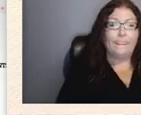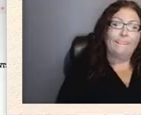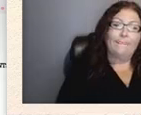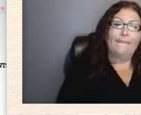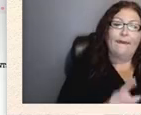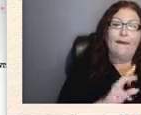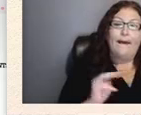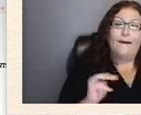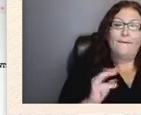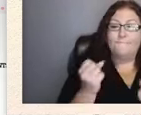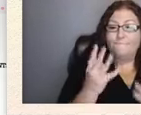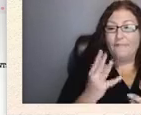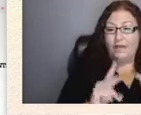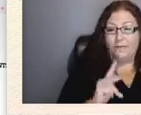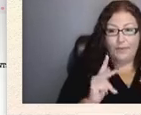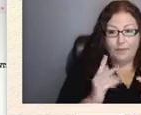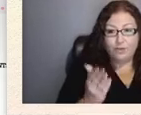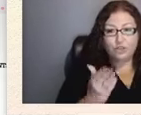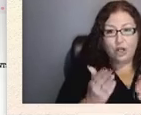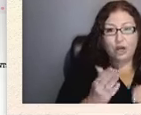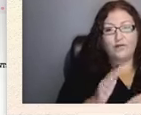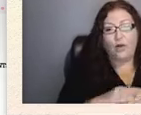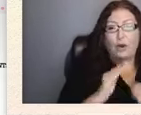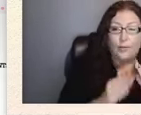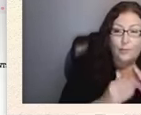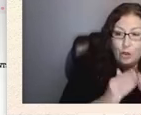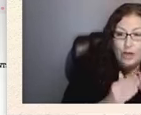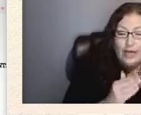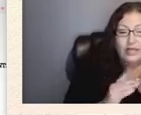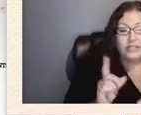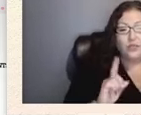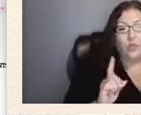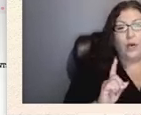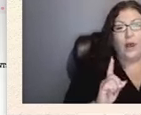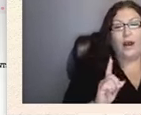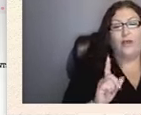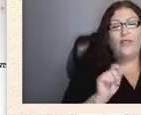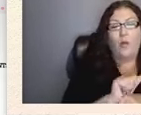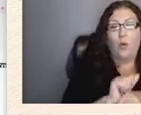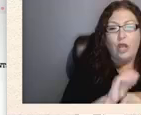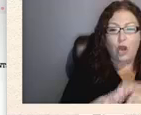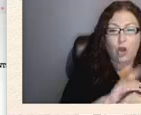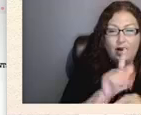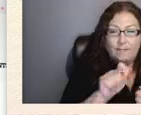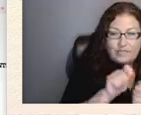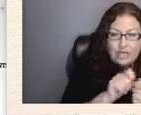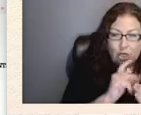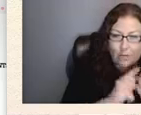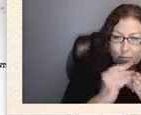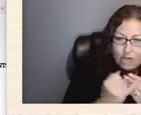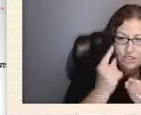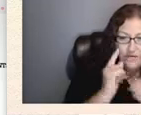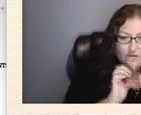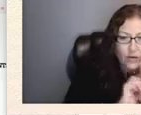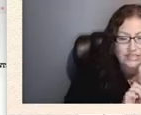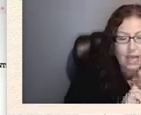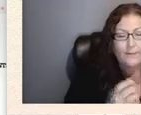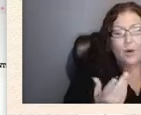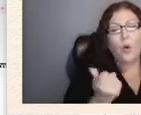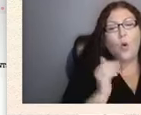Many people serve on committees where they are working on a particular project, for example,